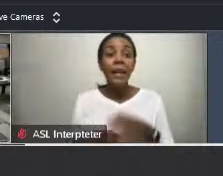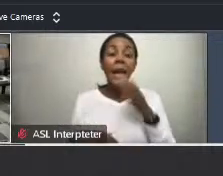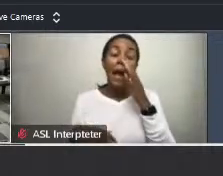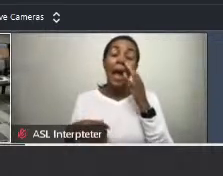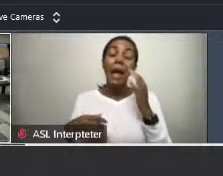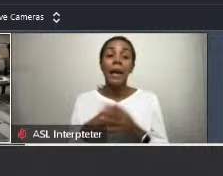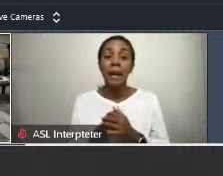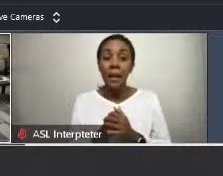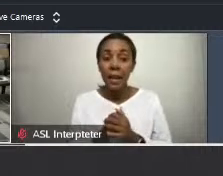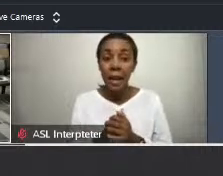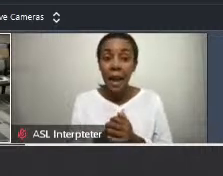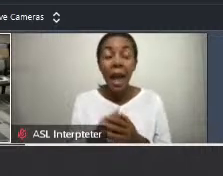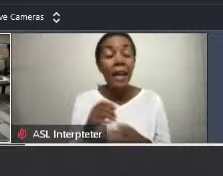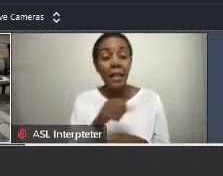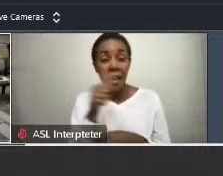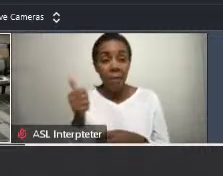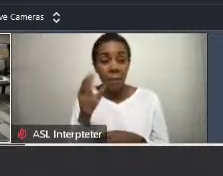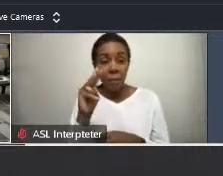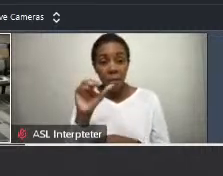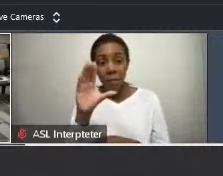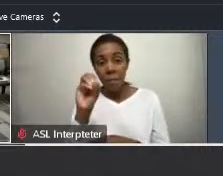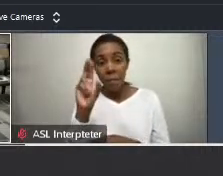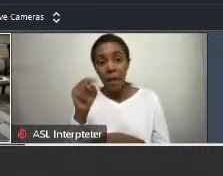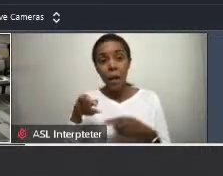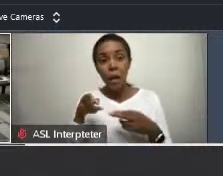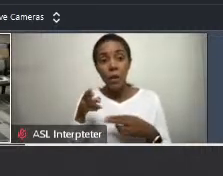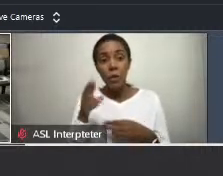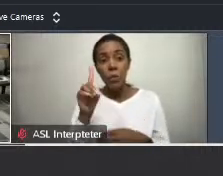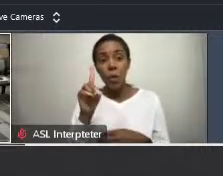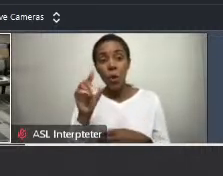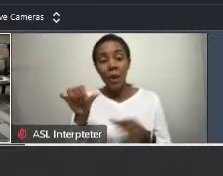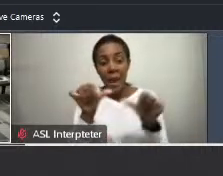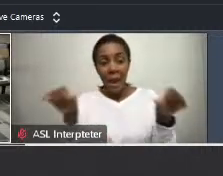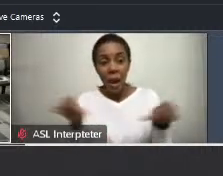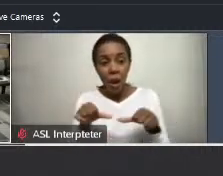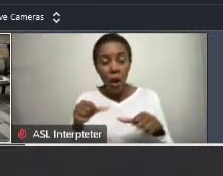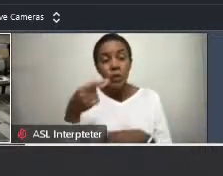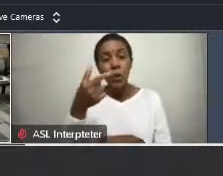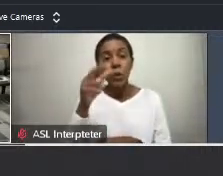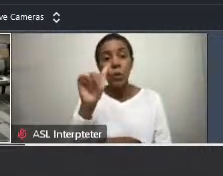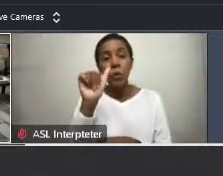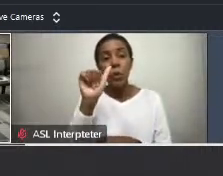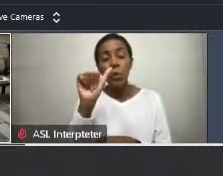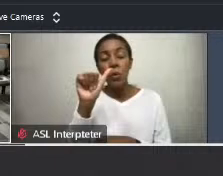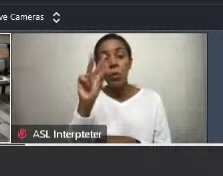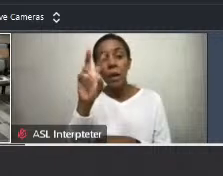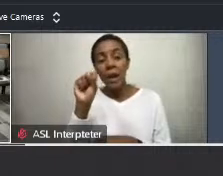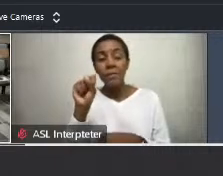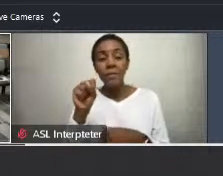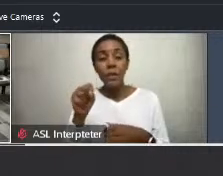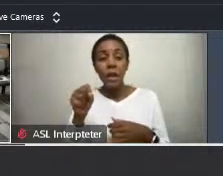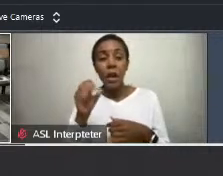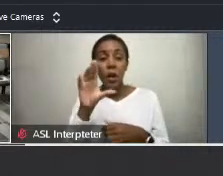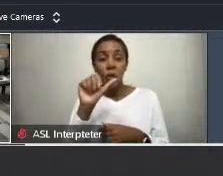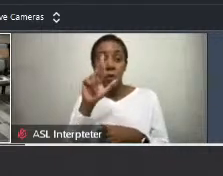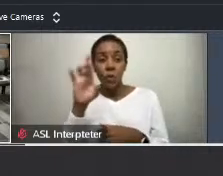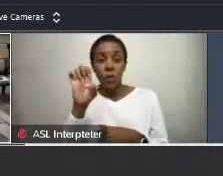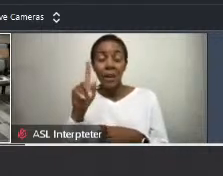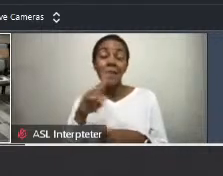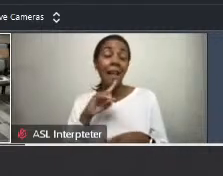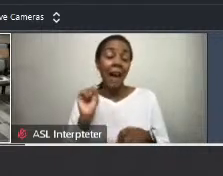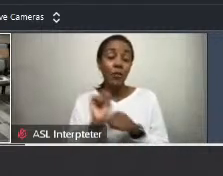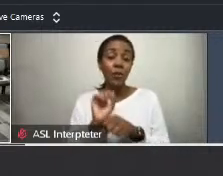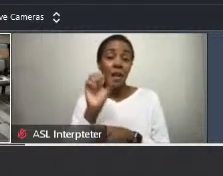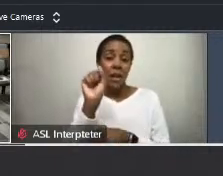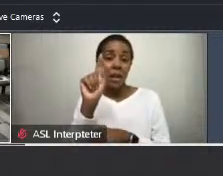if it's used to be Macon Road area, the Graves Creek. But if Graves Creek is actually a stream, so that stream is